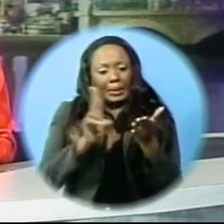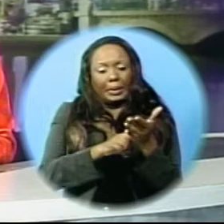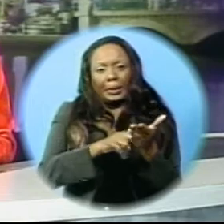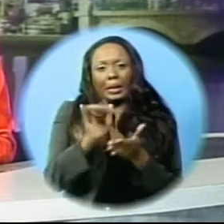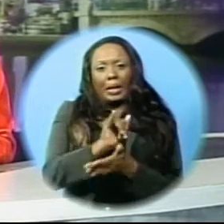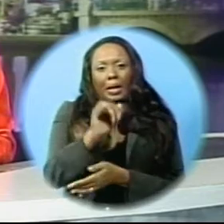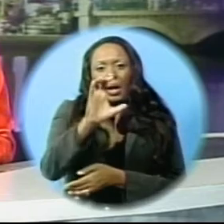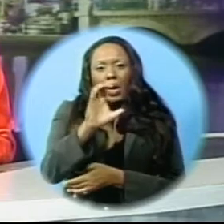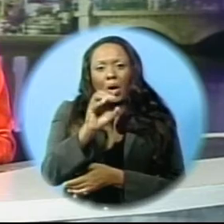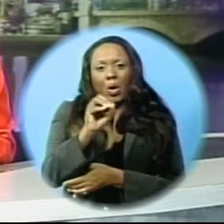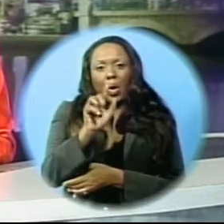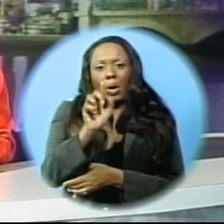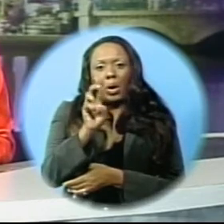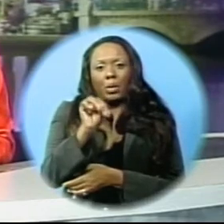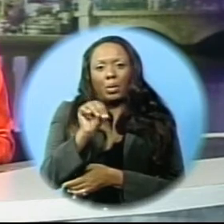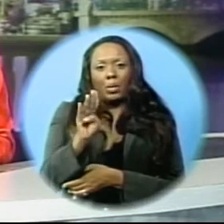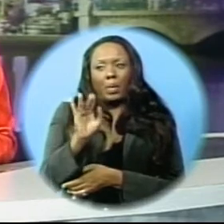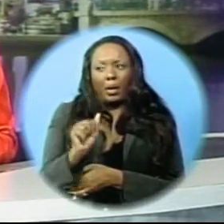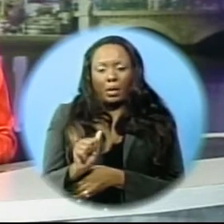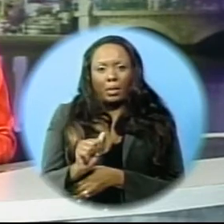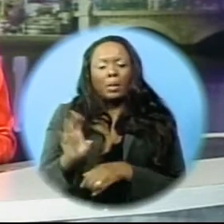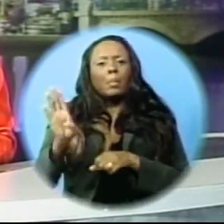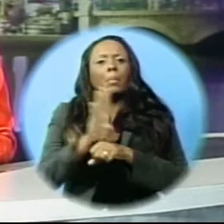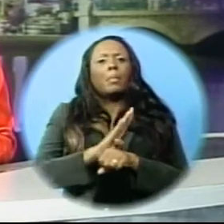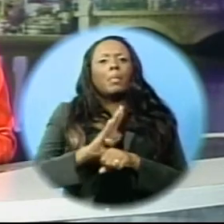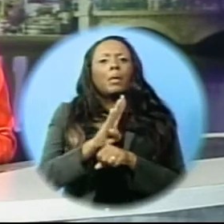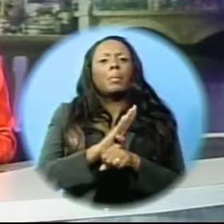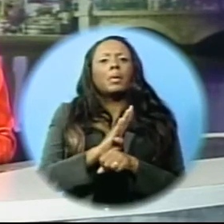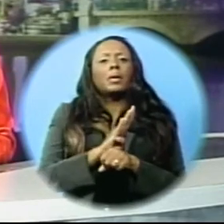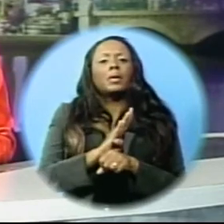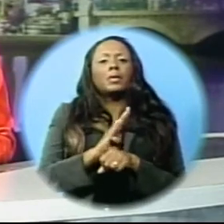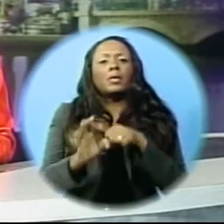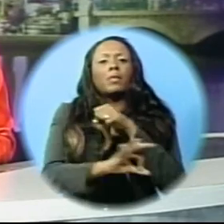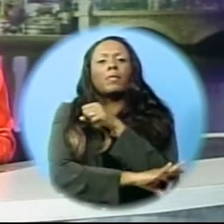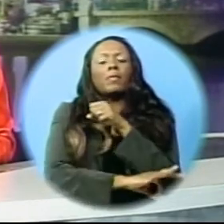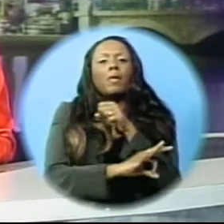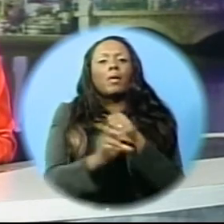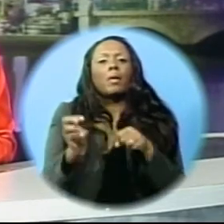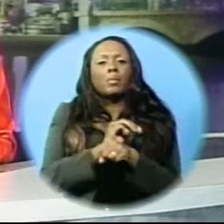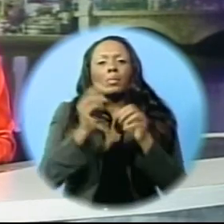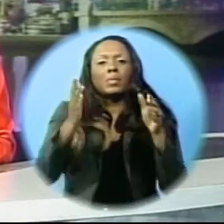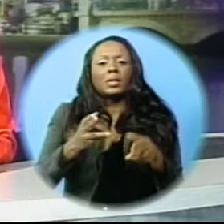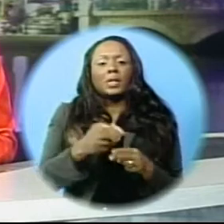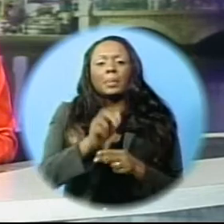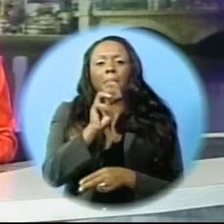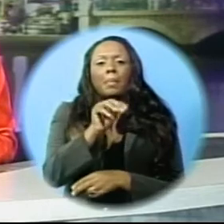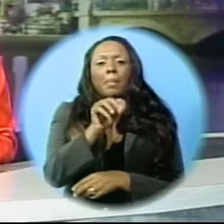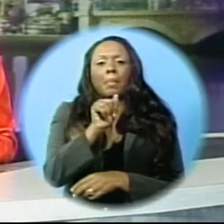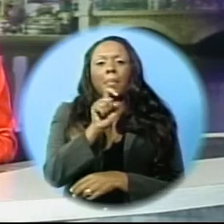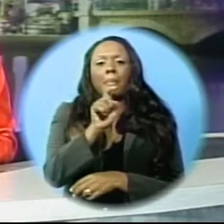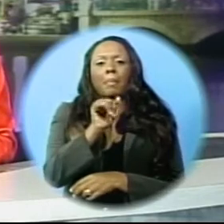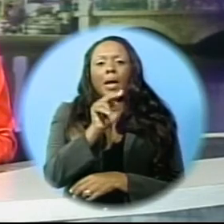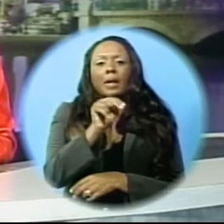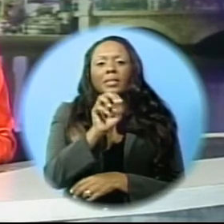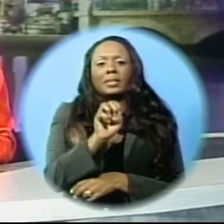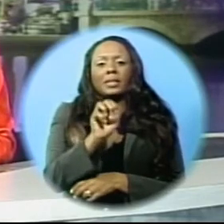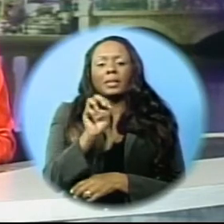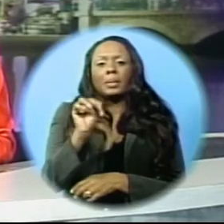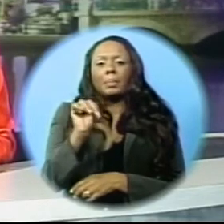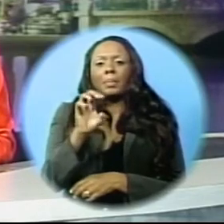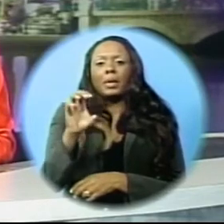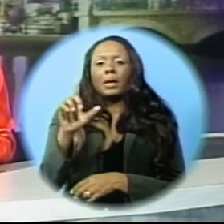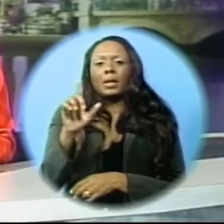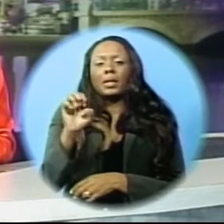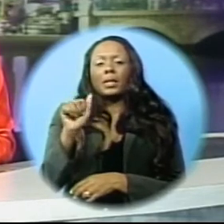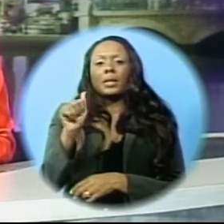Maxine McLean, spoke about the development as she introduced debate on the estimates in the upper house. Senator McLean says